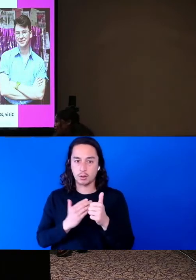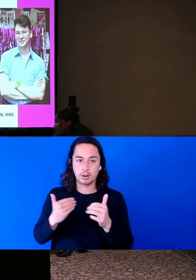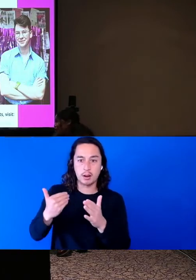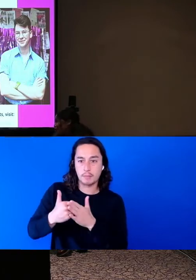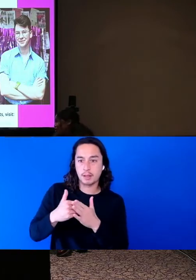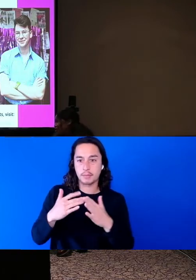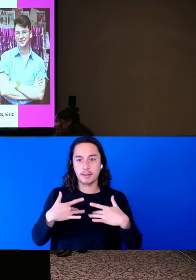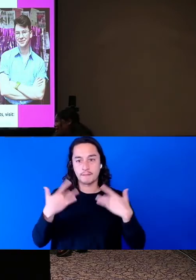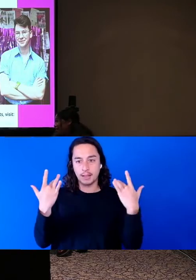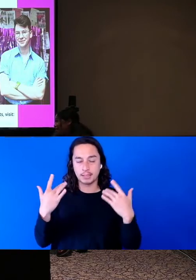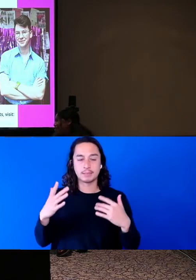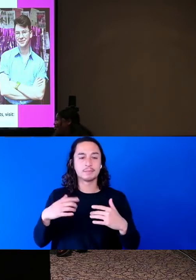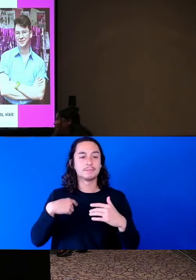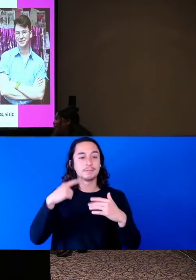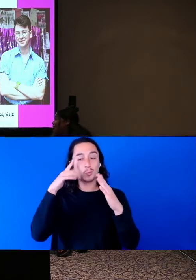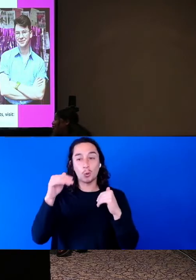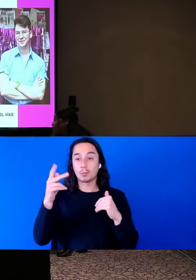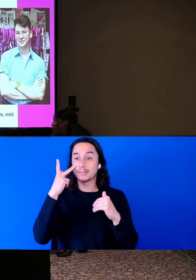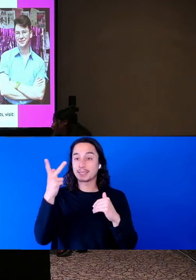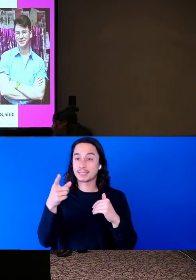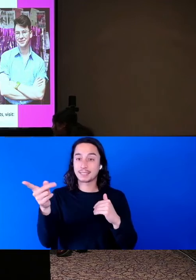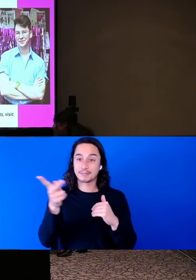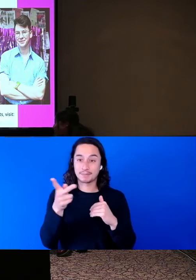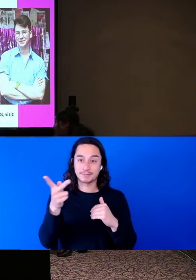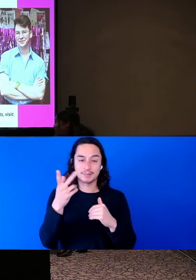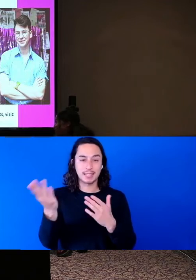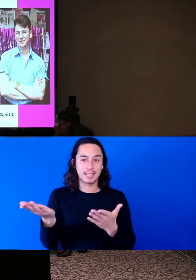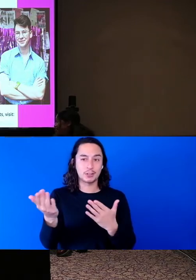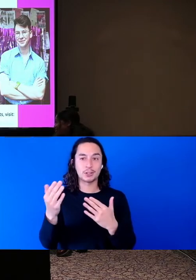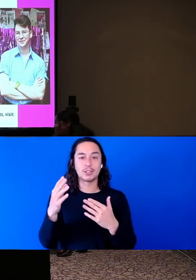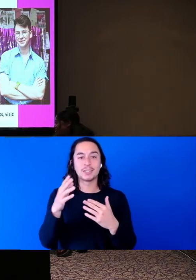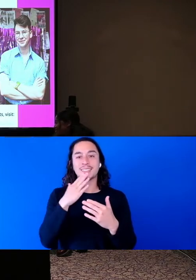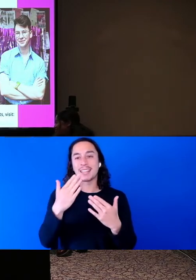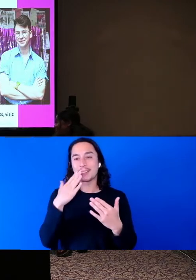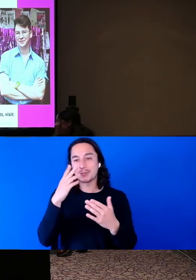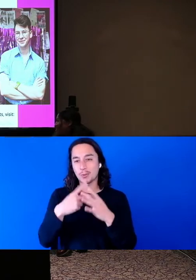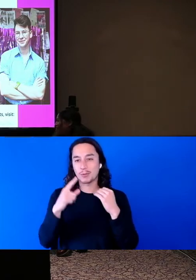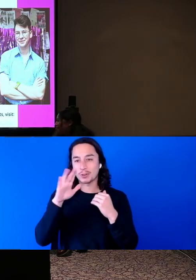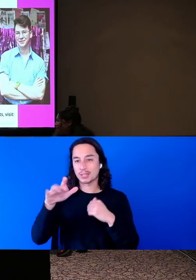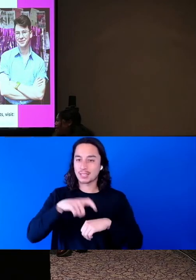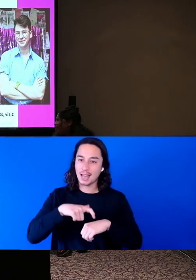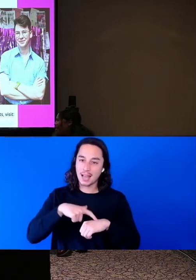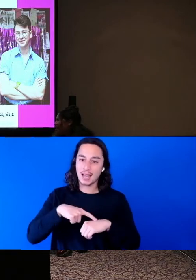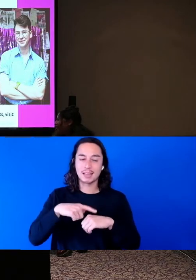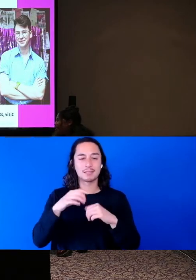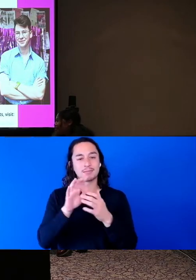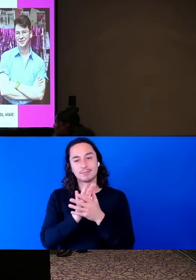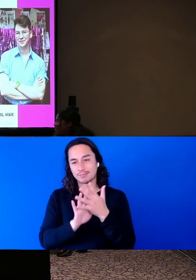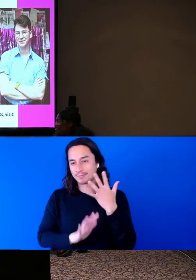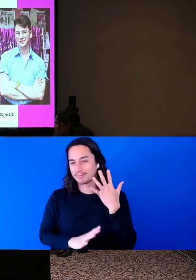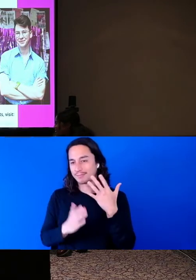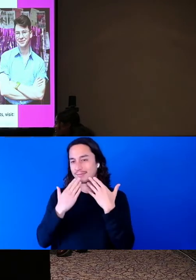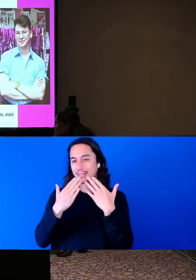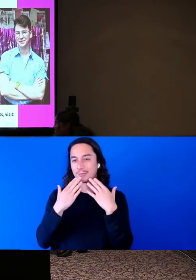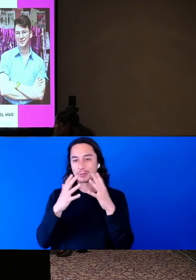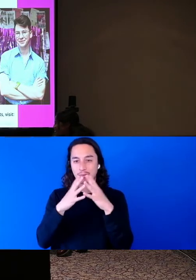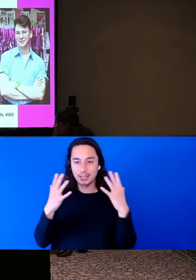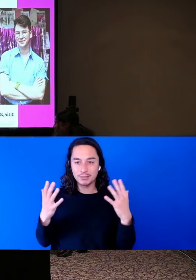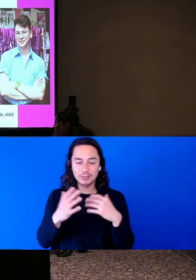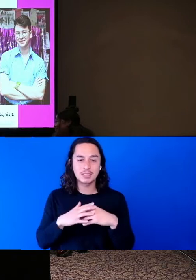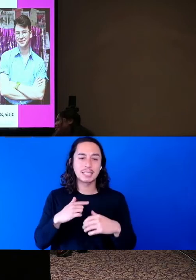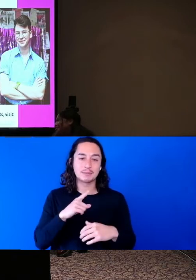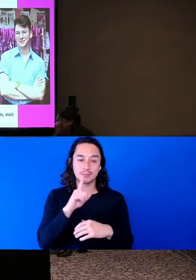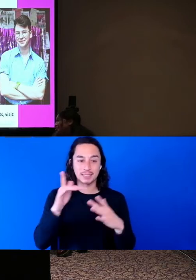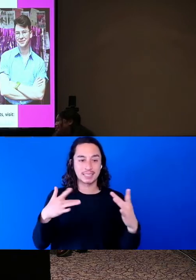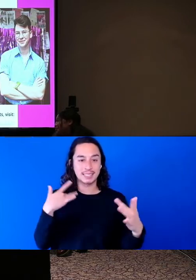Thank you both for your time, your consideration, for your vulnerability, and your wisdom. And I am really excited to